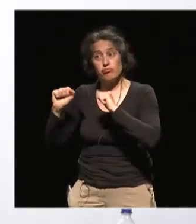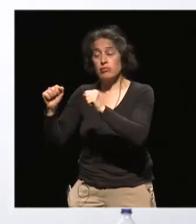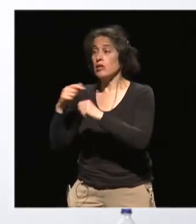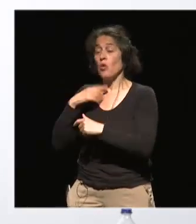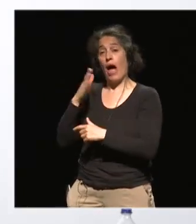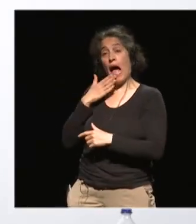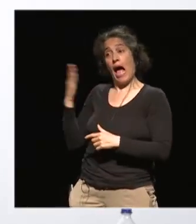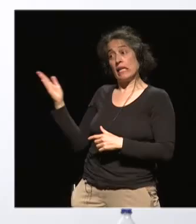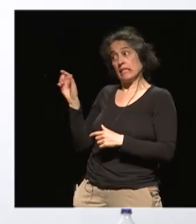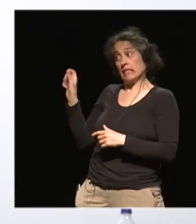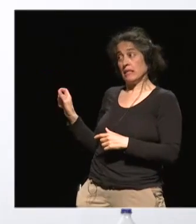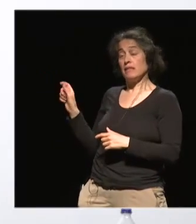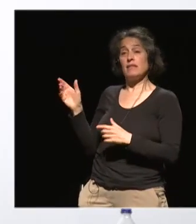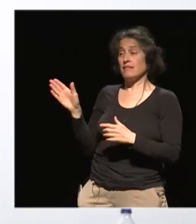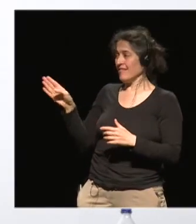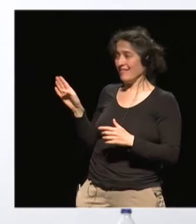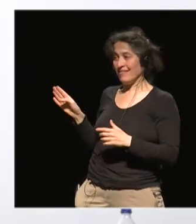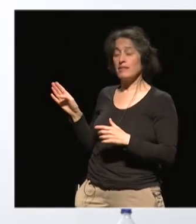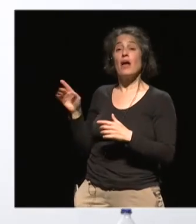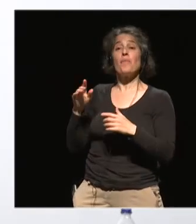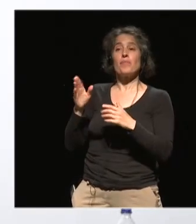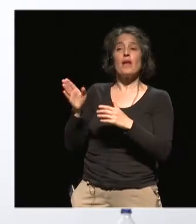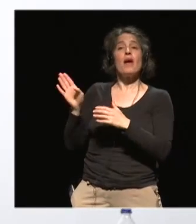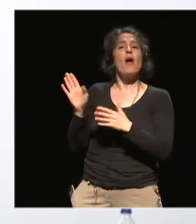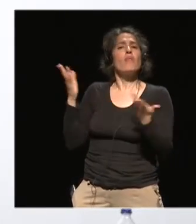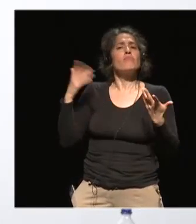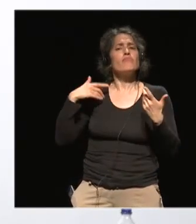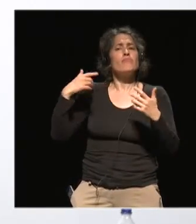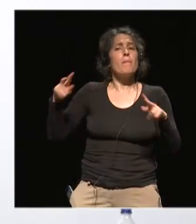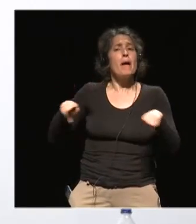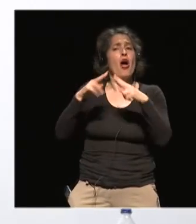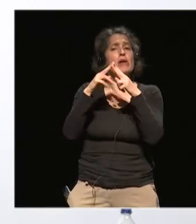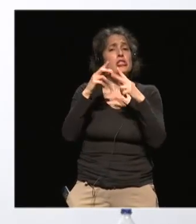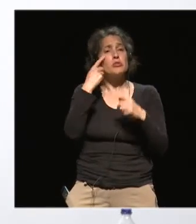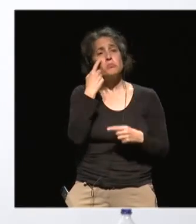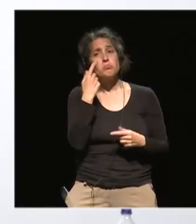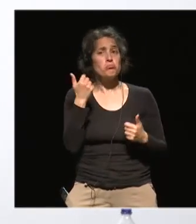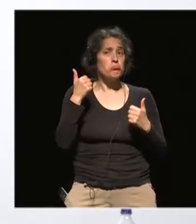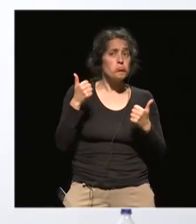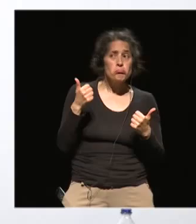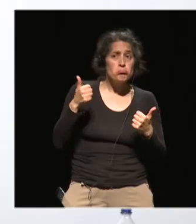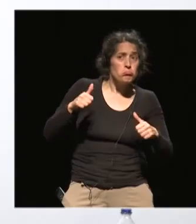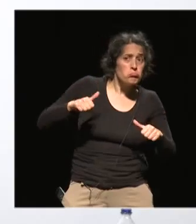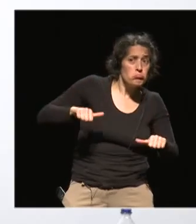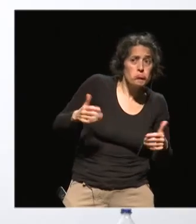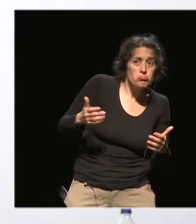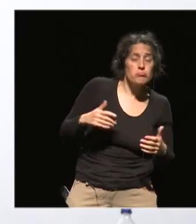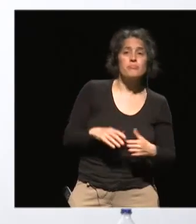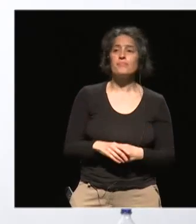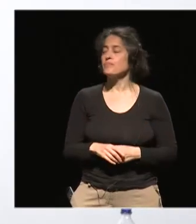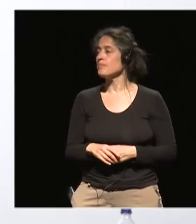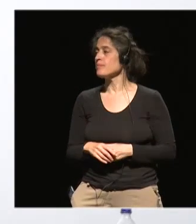Merci beaucoup. Well, thank you very much. And yes, I think that's a good way of summarizing the